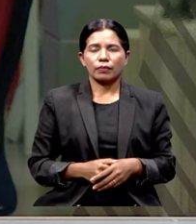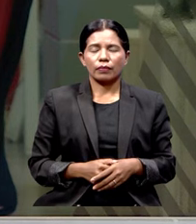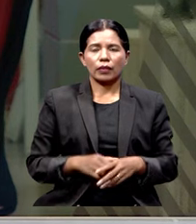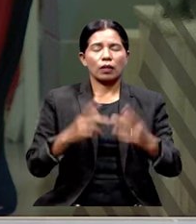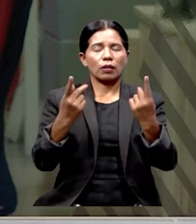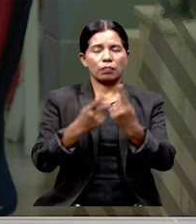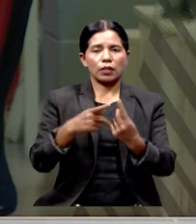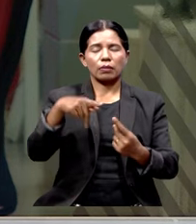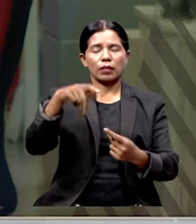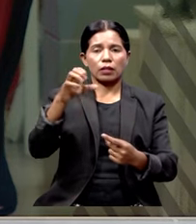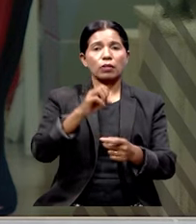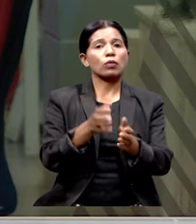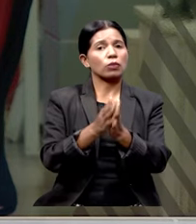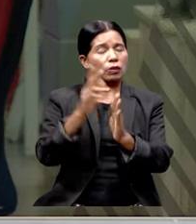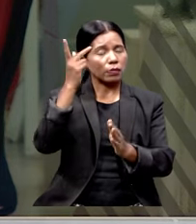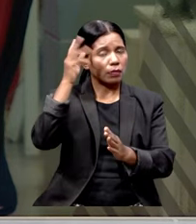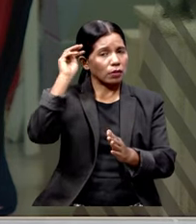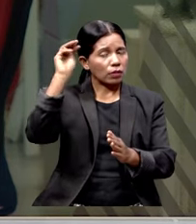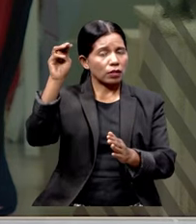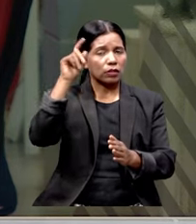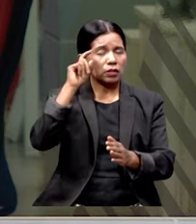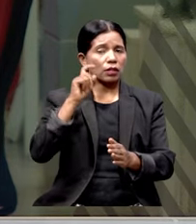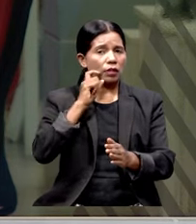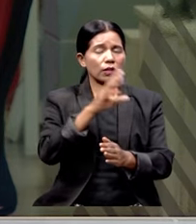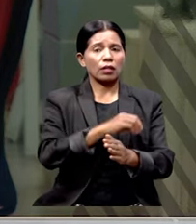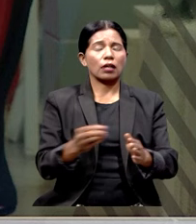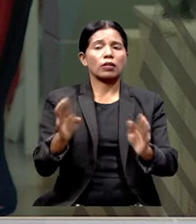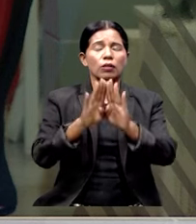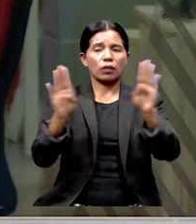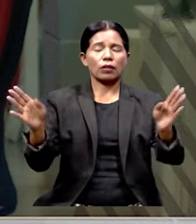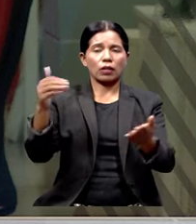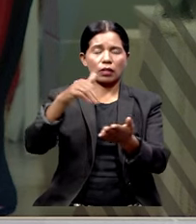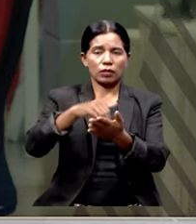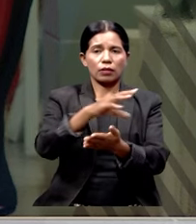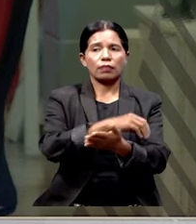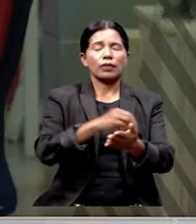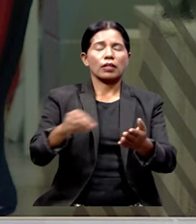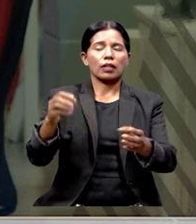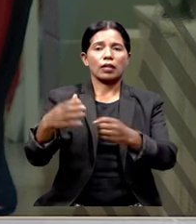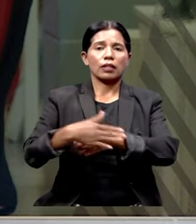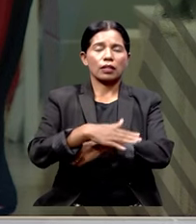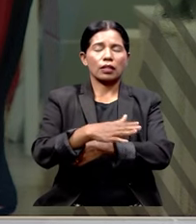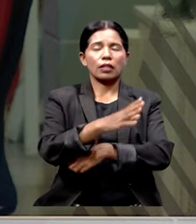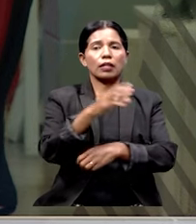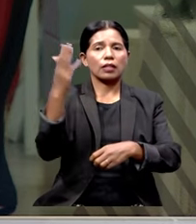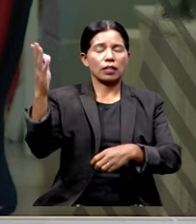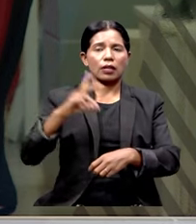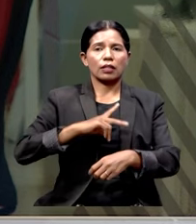Companhia Caçava, russo primeiro-ministro Kralesana Gosman, ato reativa no investimento pecuário e Lekissá.